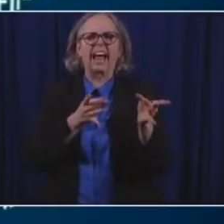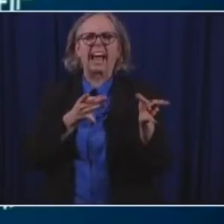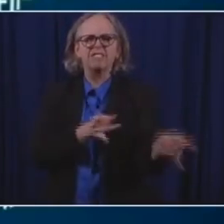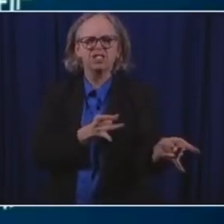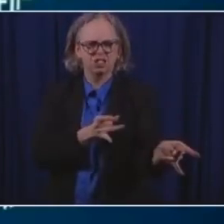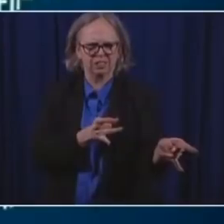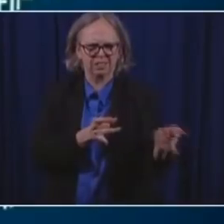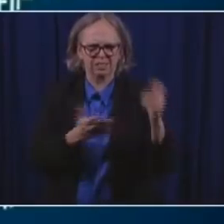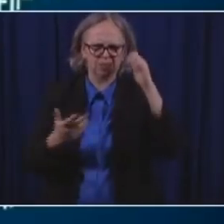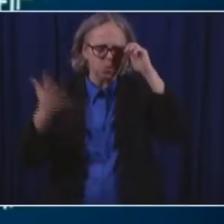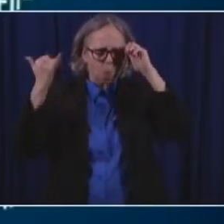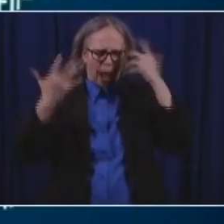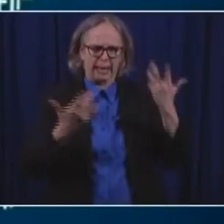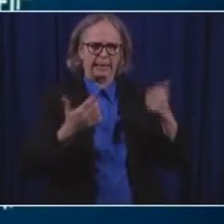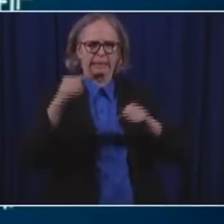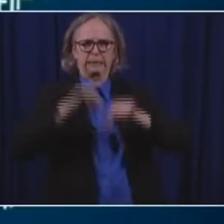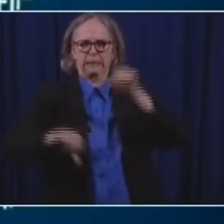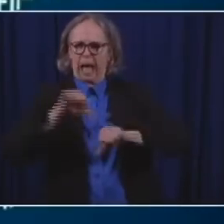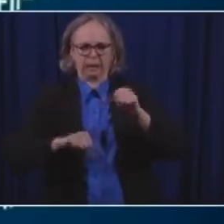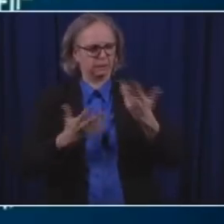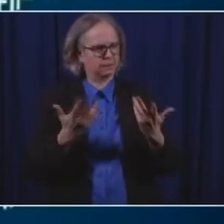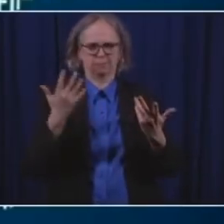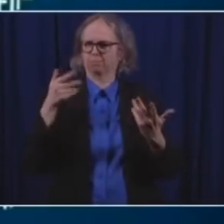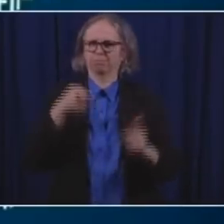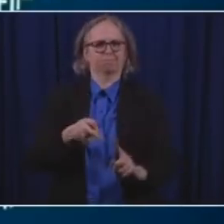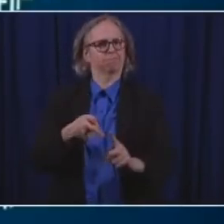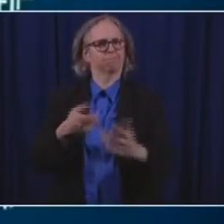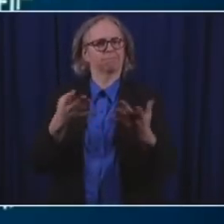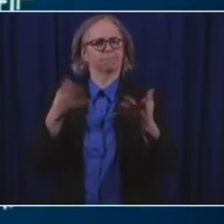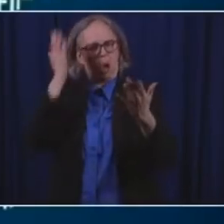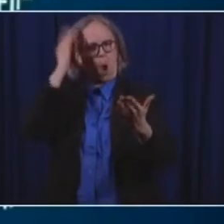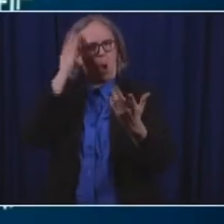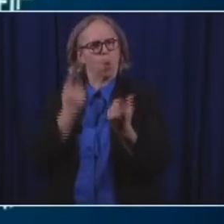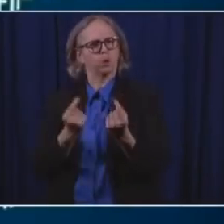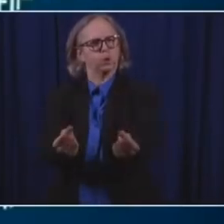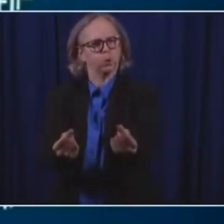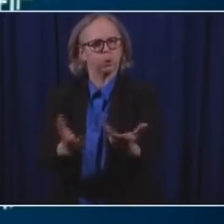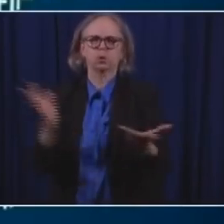the safety. In addition to that, the review